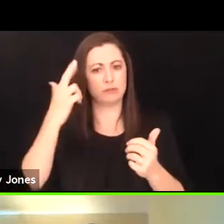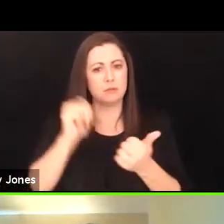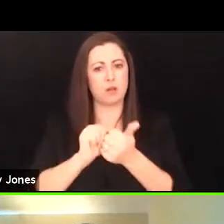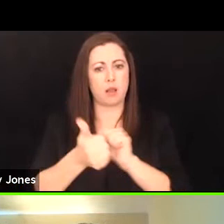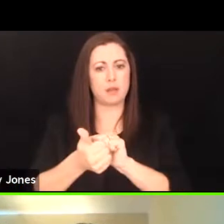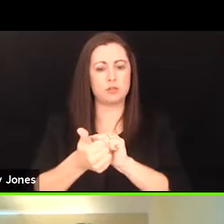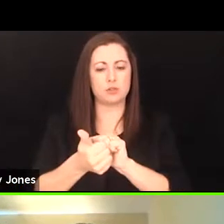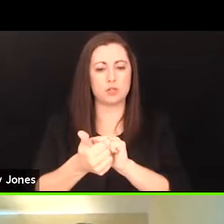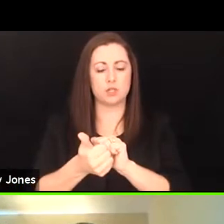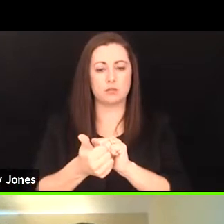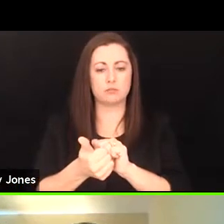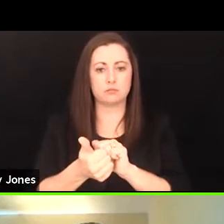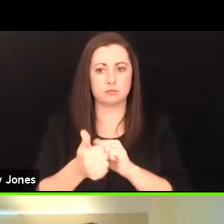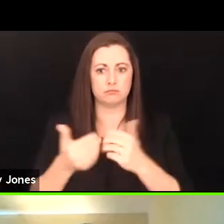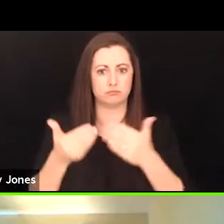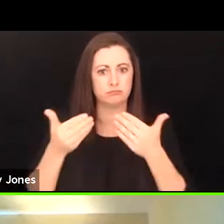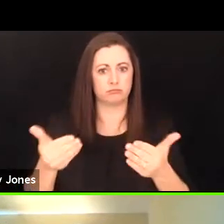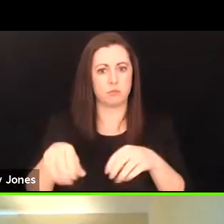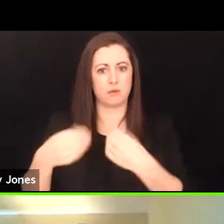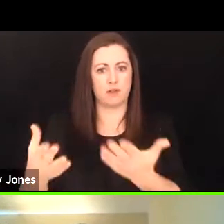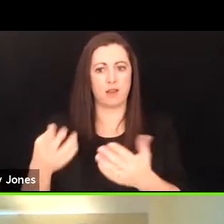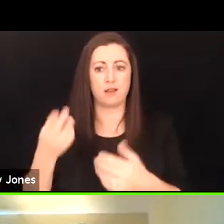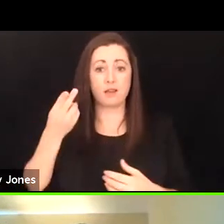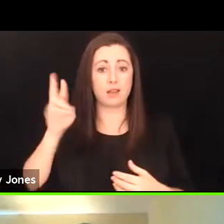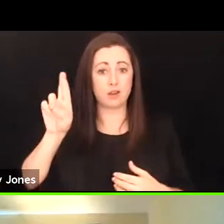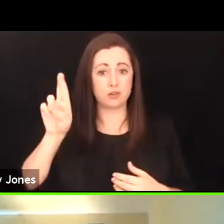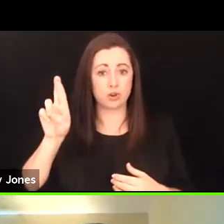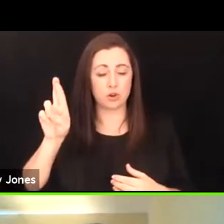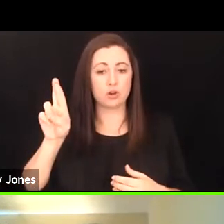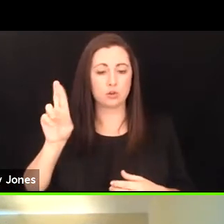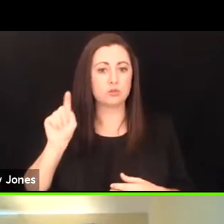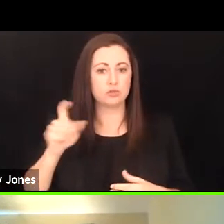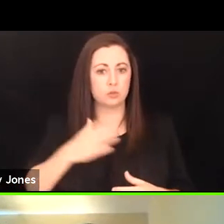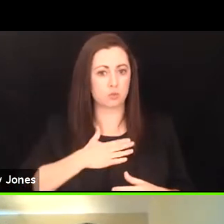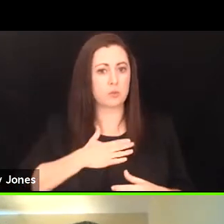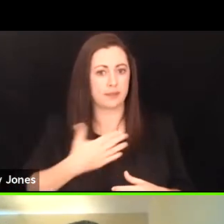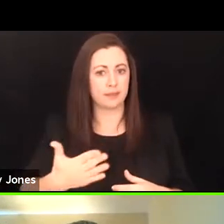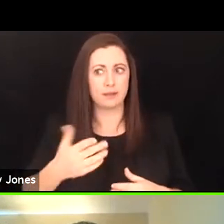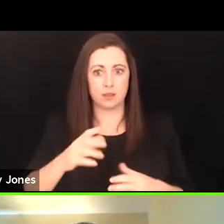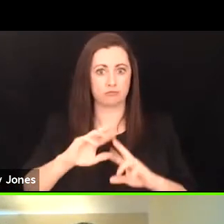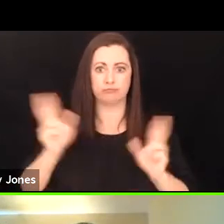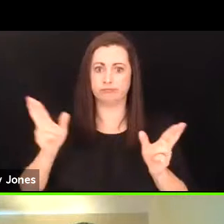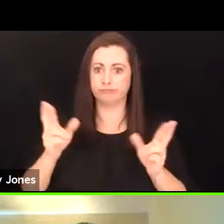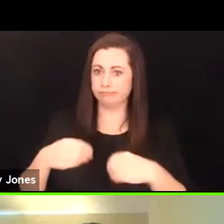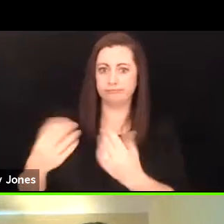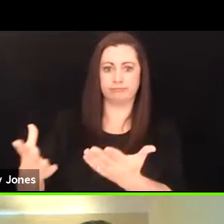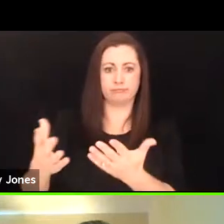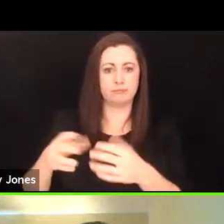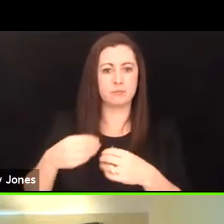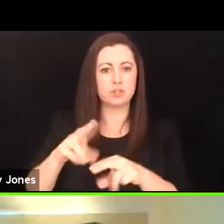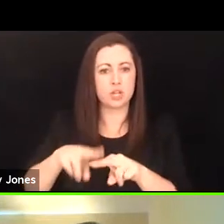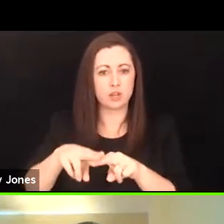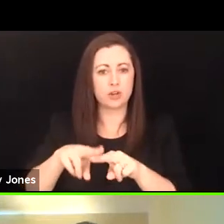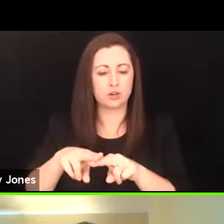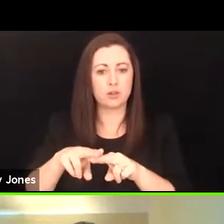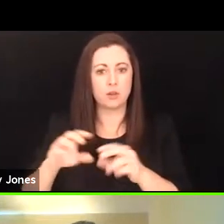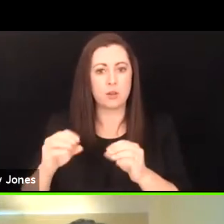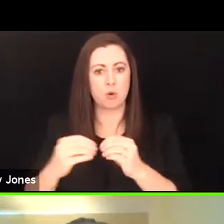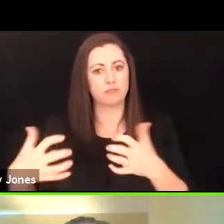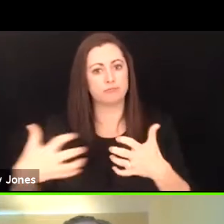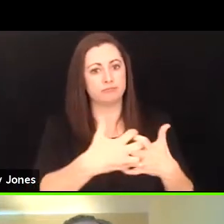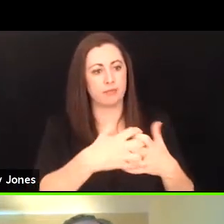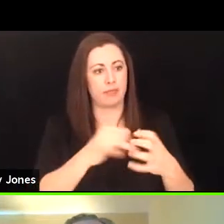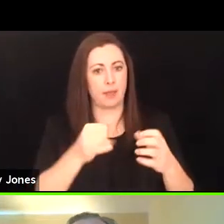that, you know, the HR departments should be willing and eager to jump on to make life